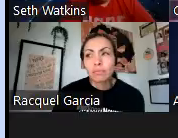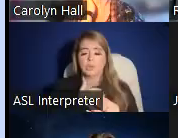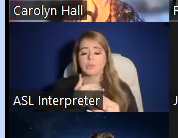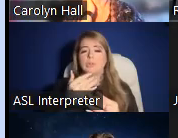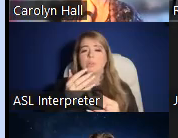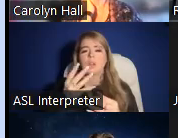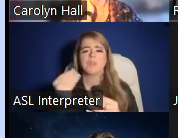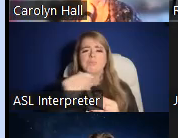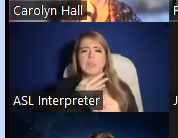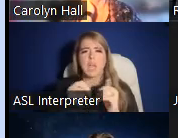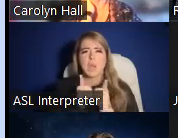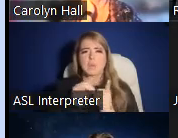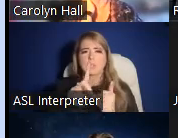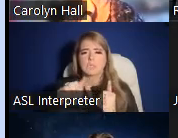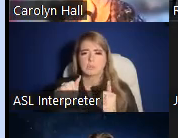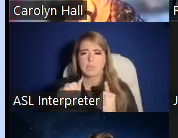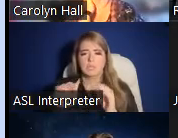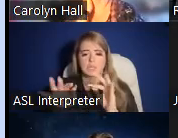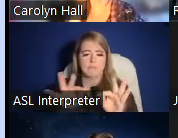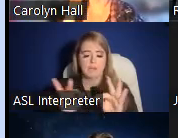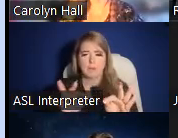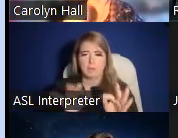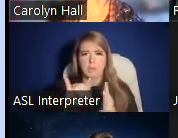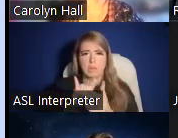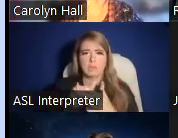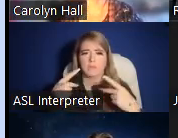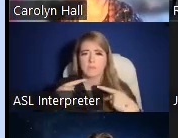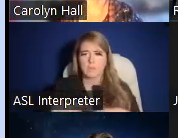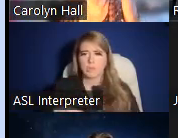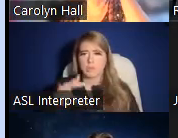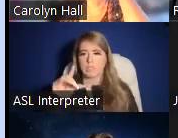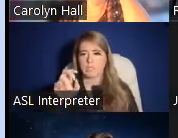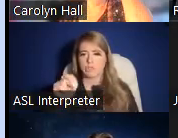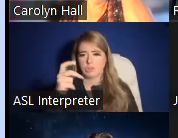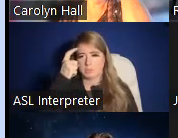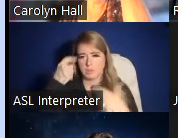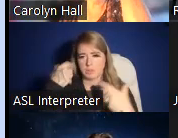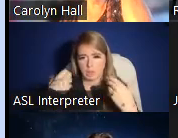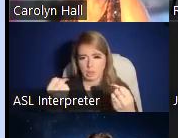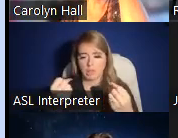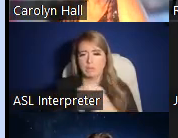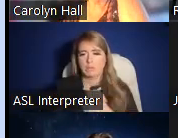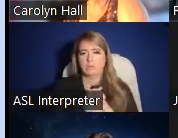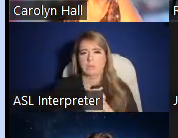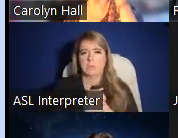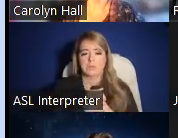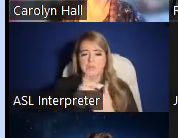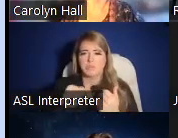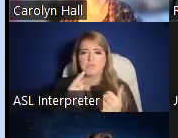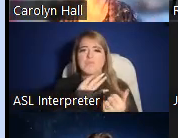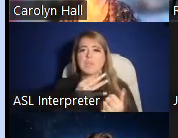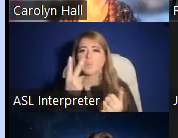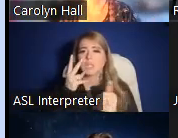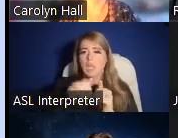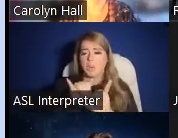How is disability defined? Is it physical conditions, mental health conditions? So I'm just wanting to know how